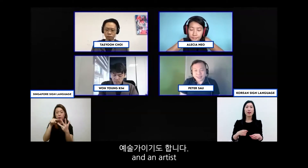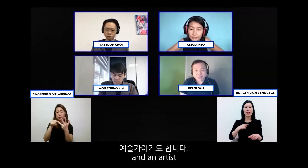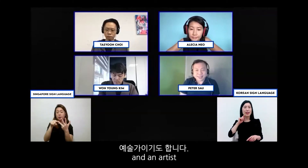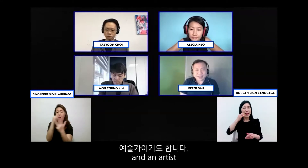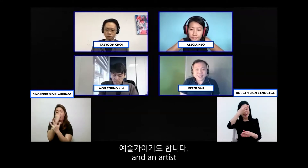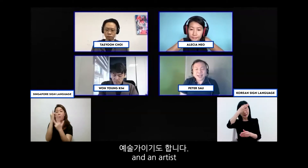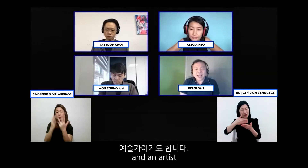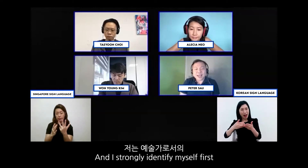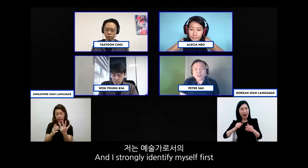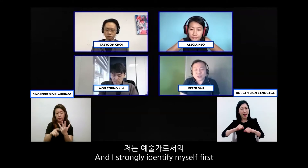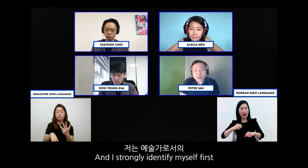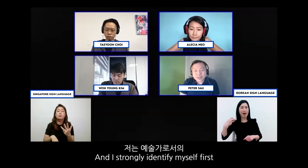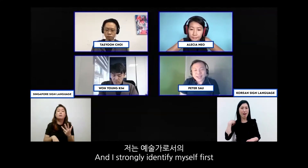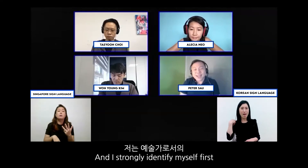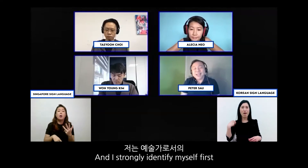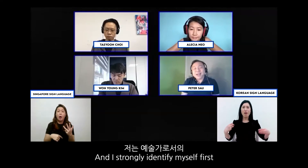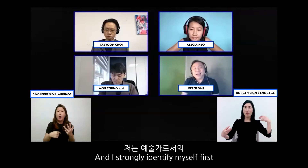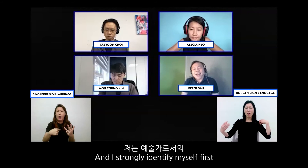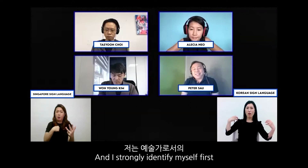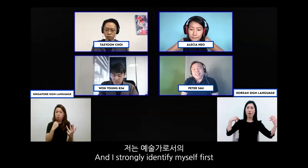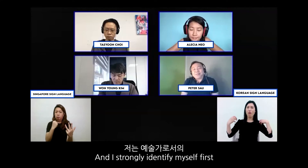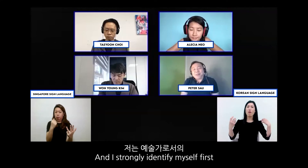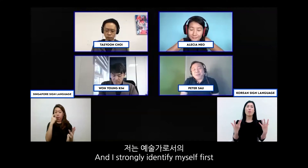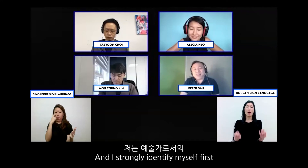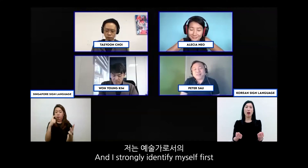an artist. And I strongly